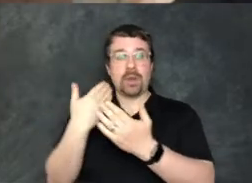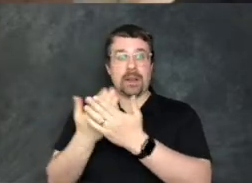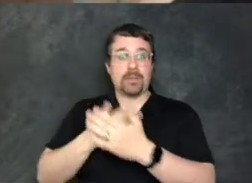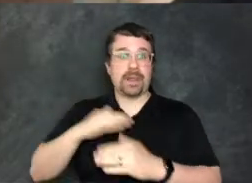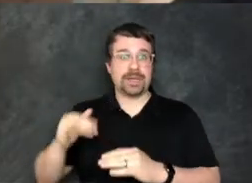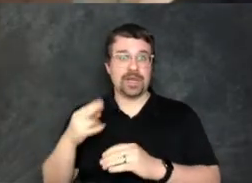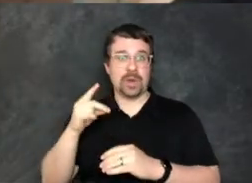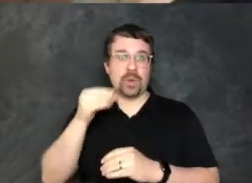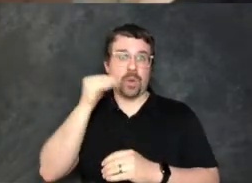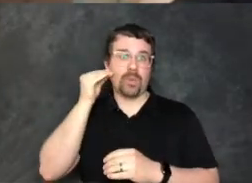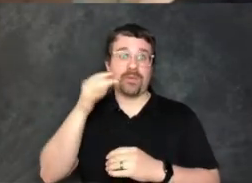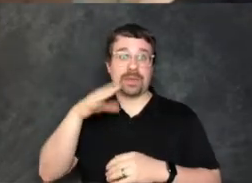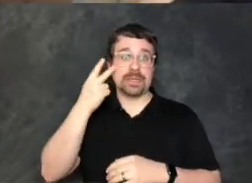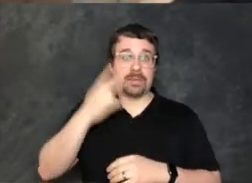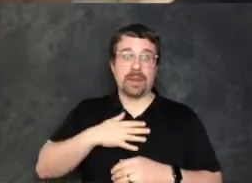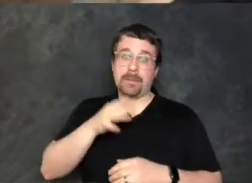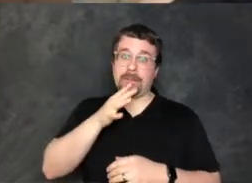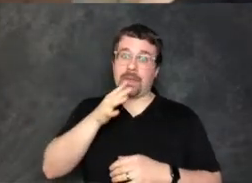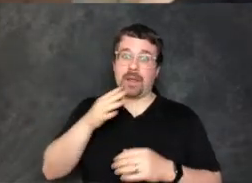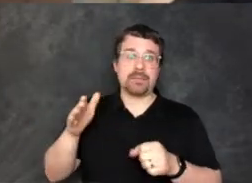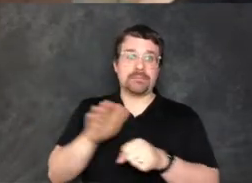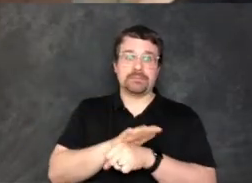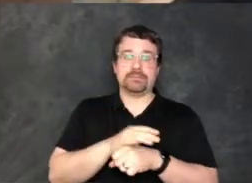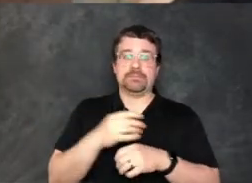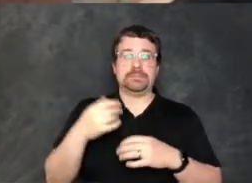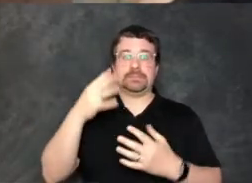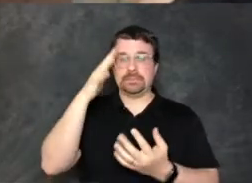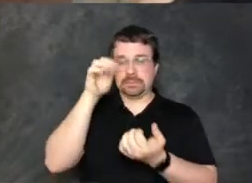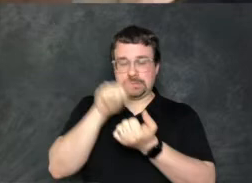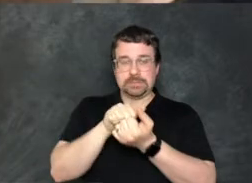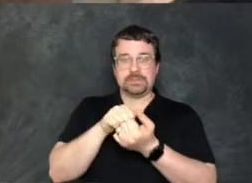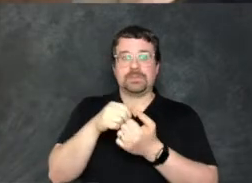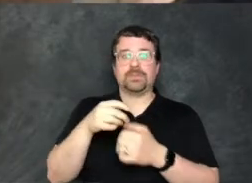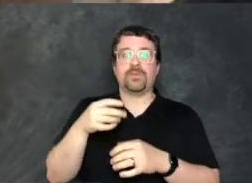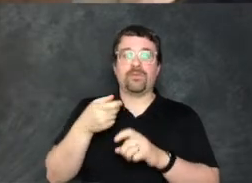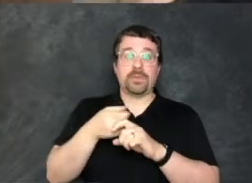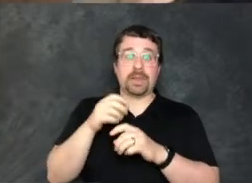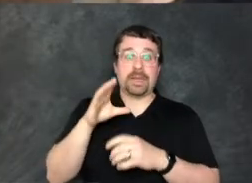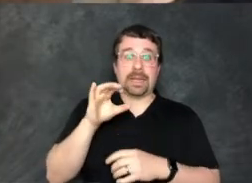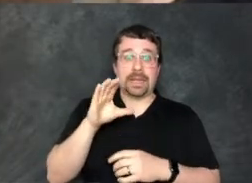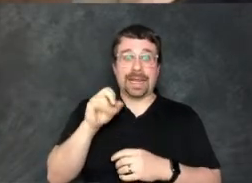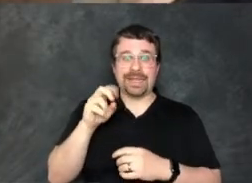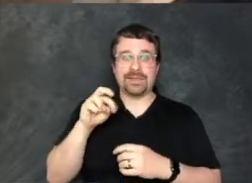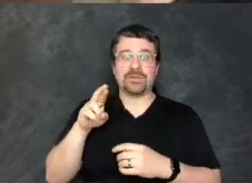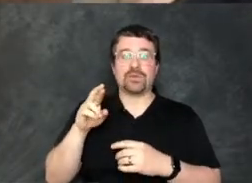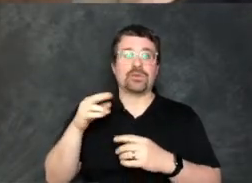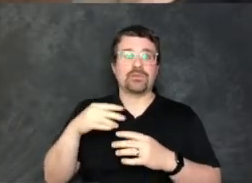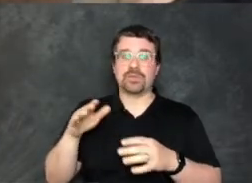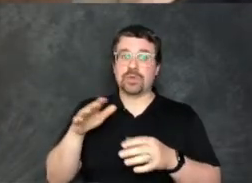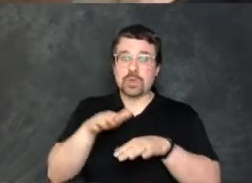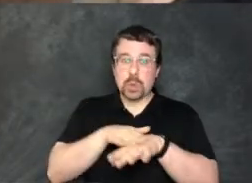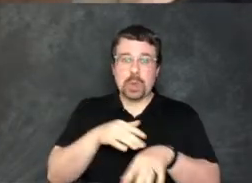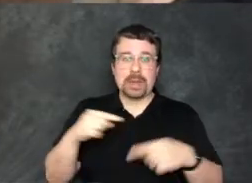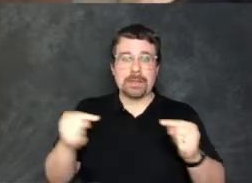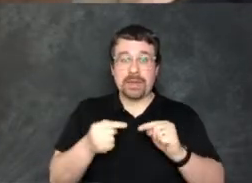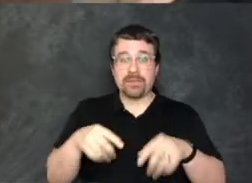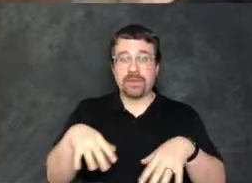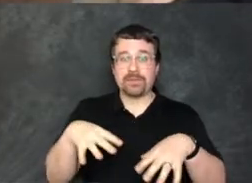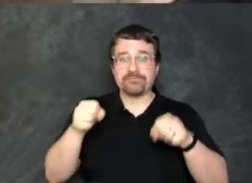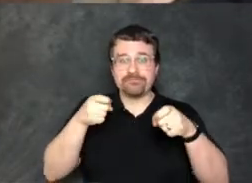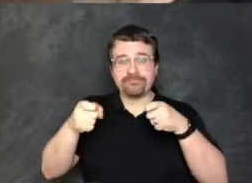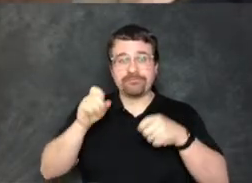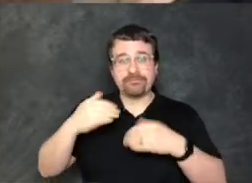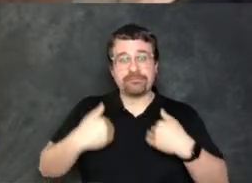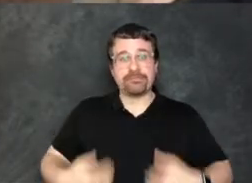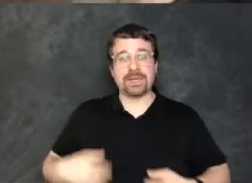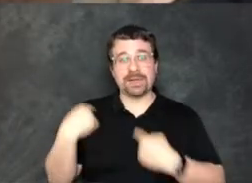I had arrived at my childhood home to find my mom completely incapacitated from the cancer that had slowly and painfully